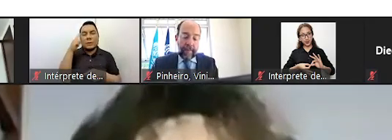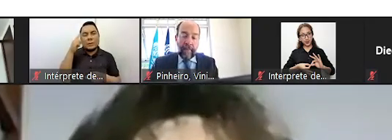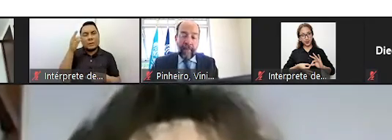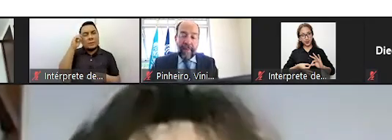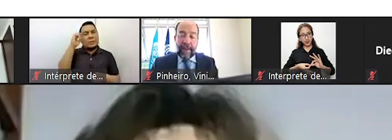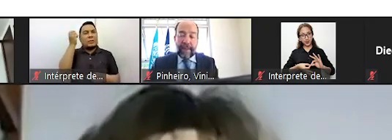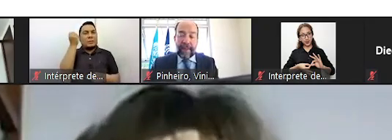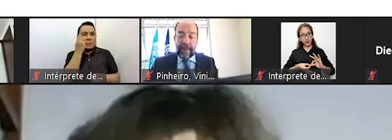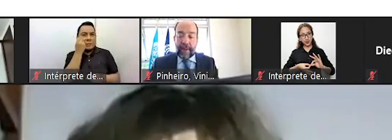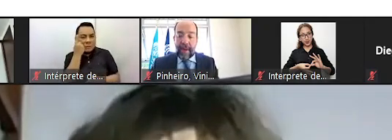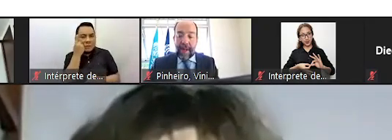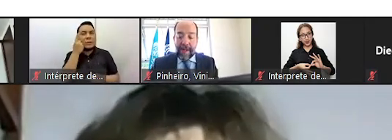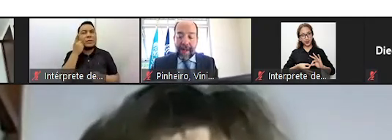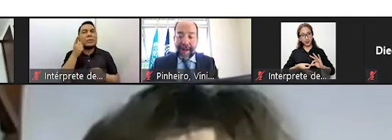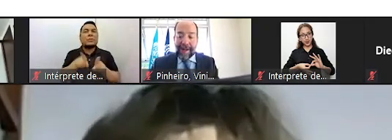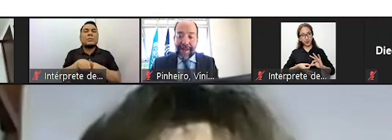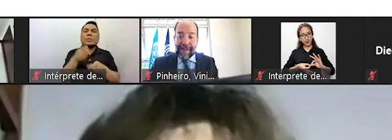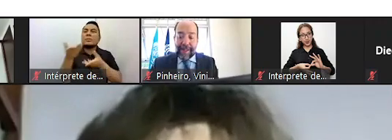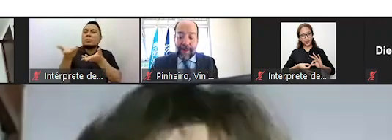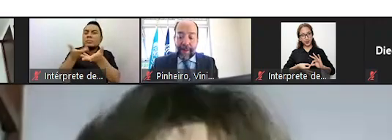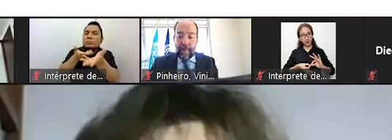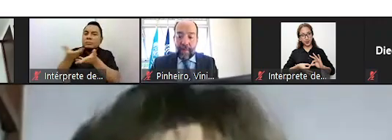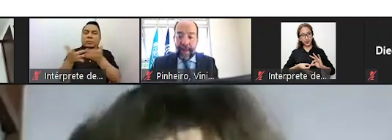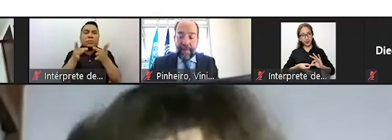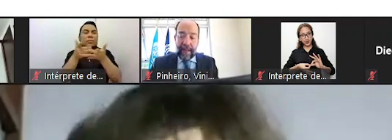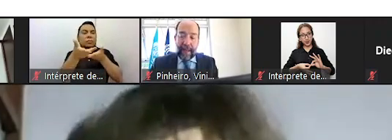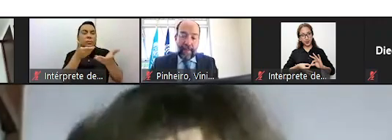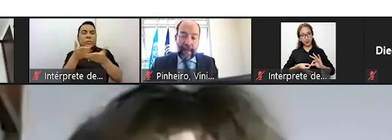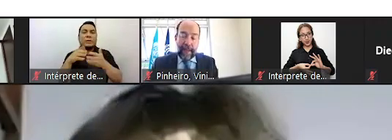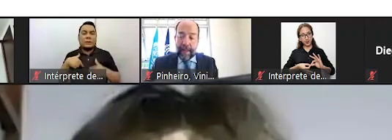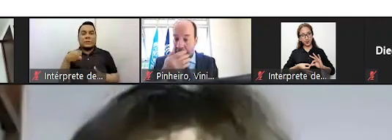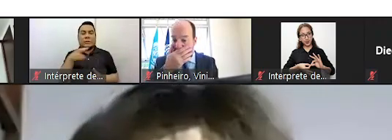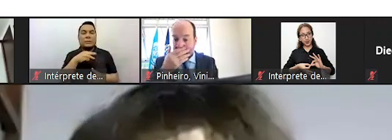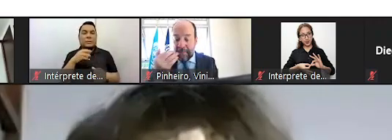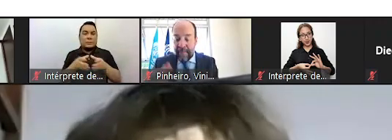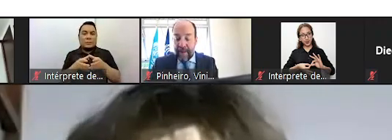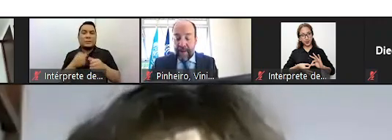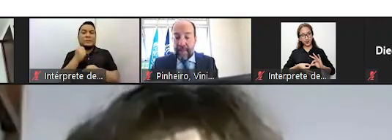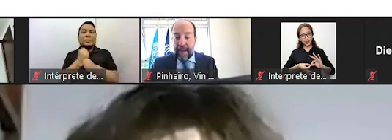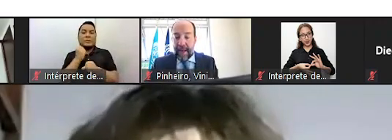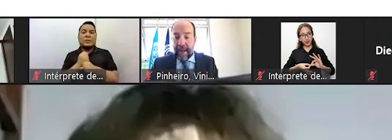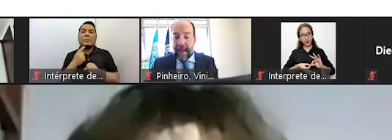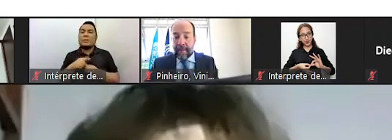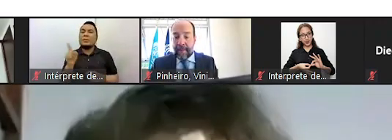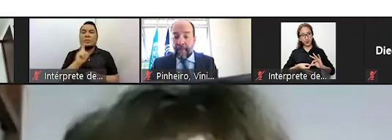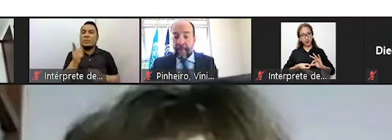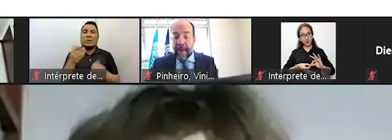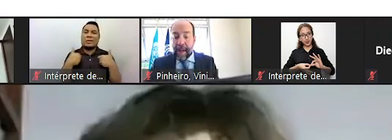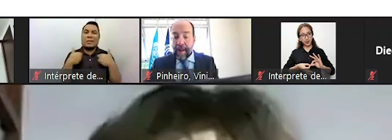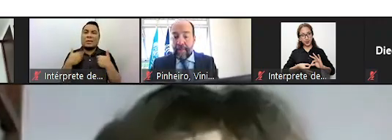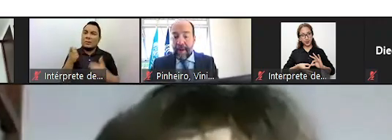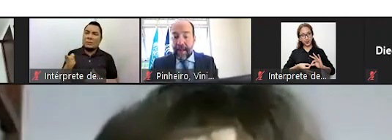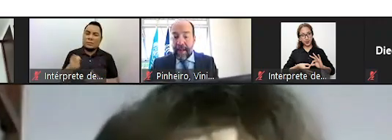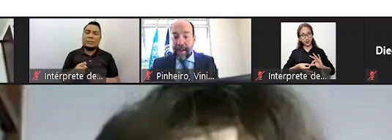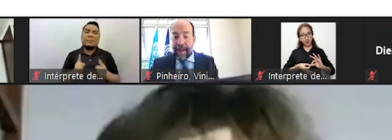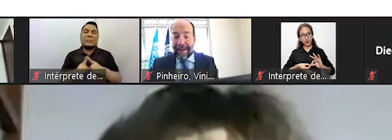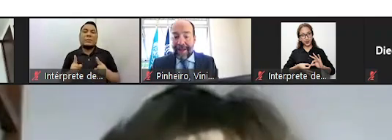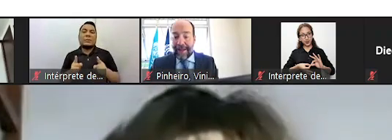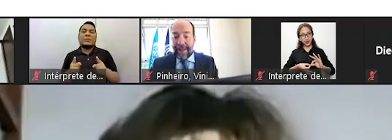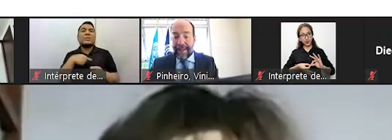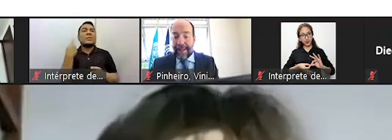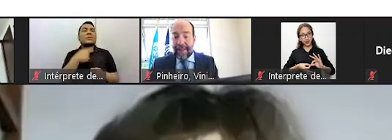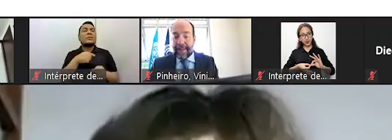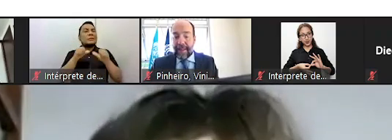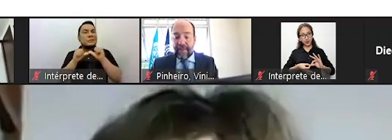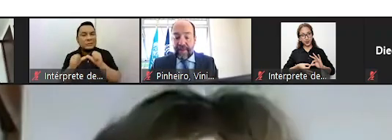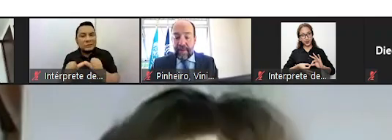of interpretation and interrelation in the labor ministry but we do not have it